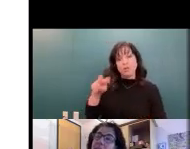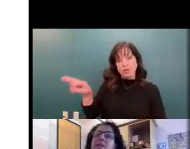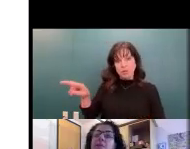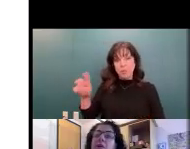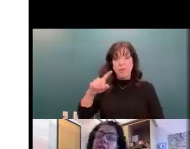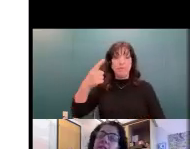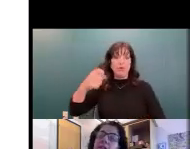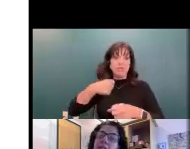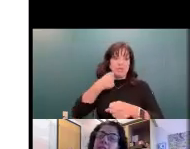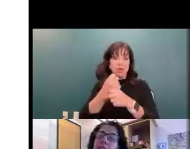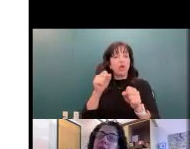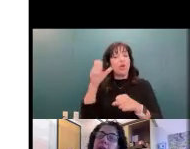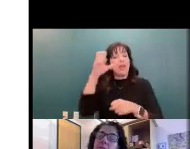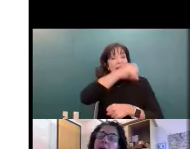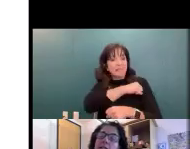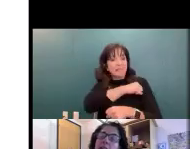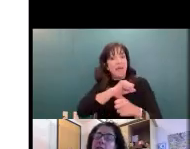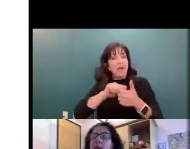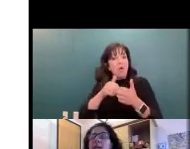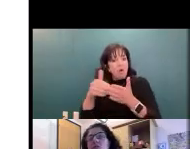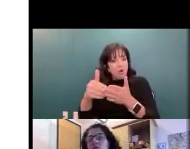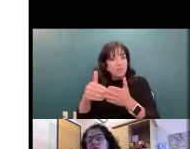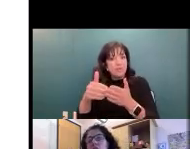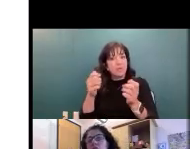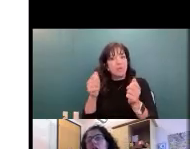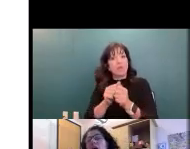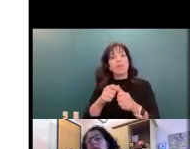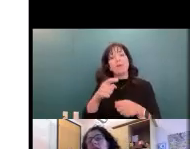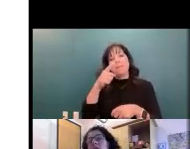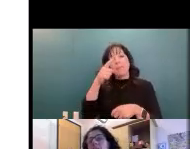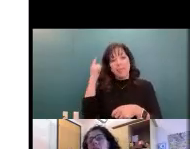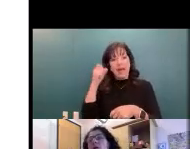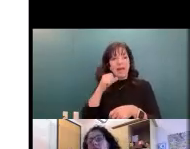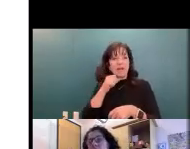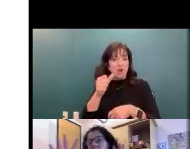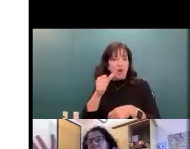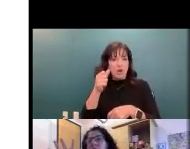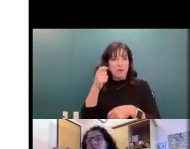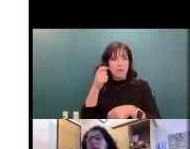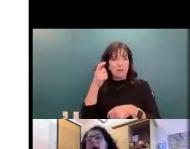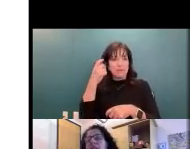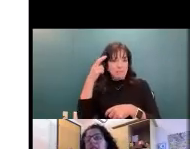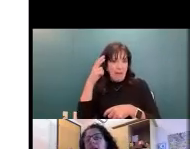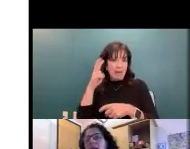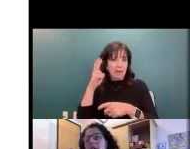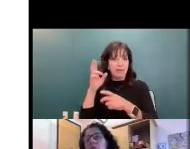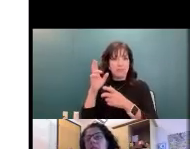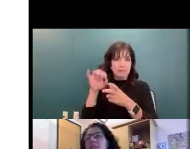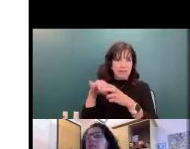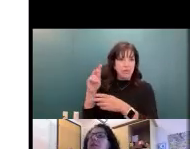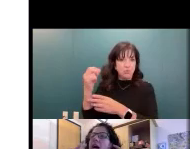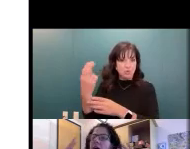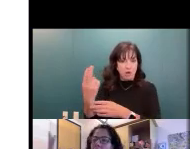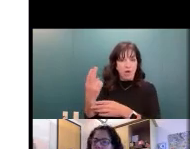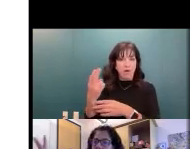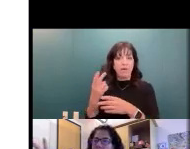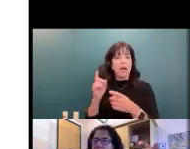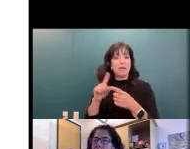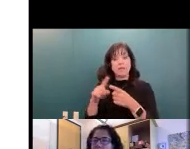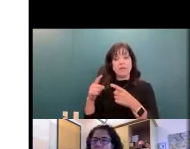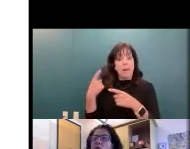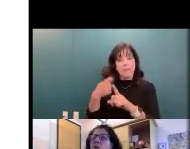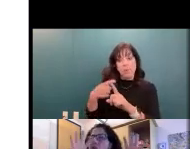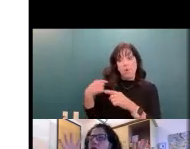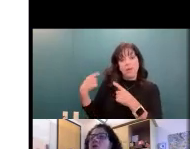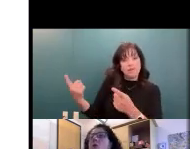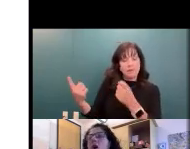actually estimate the prevalence of autism in Black non-Hispanic children in Utah. Until that point, we didn't have,